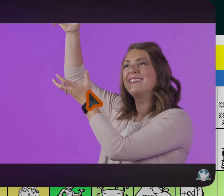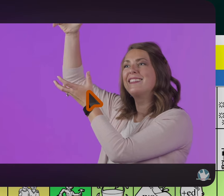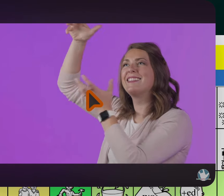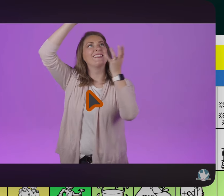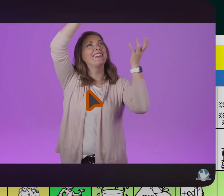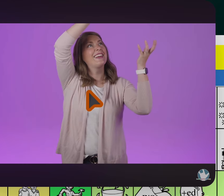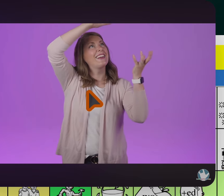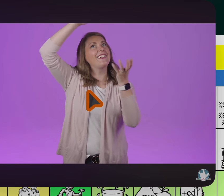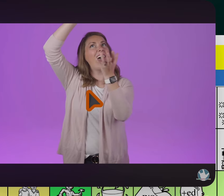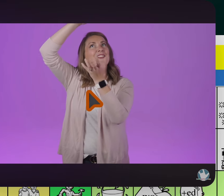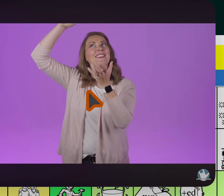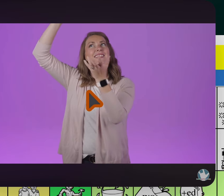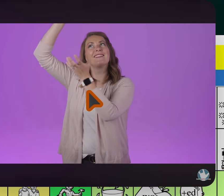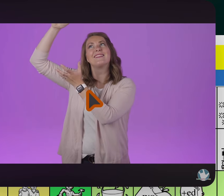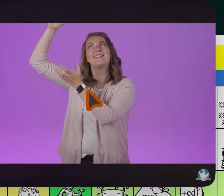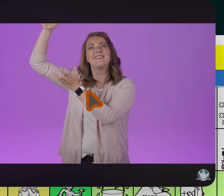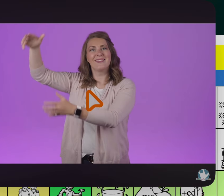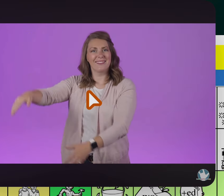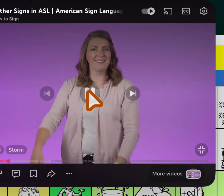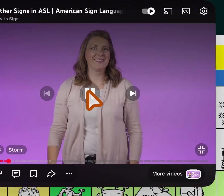sky. Clouds.